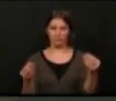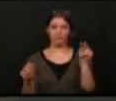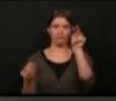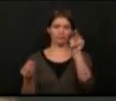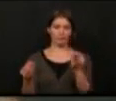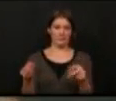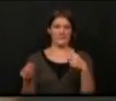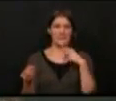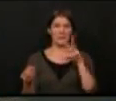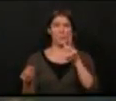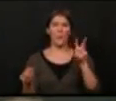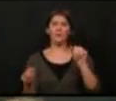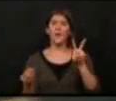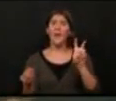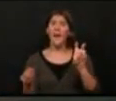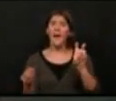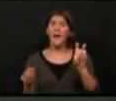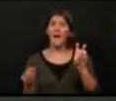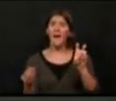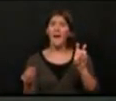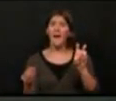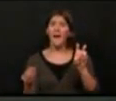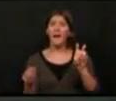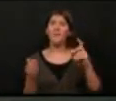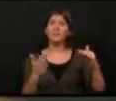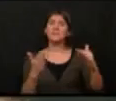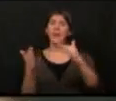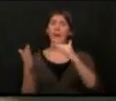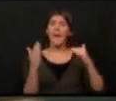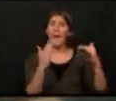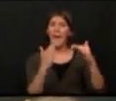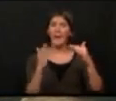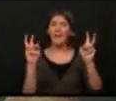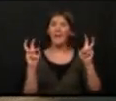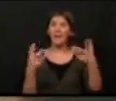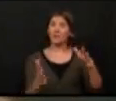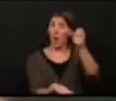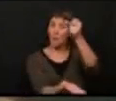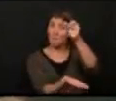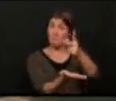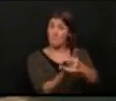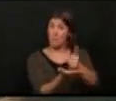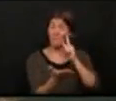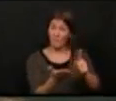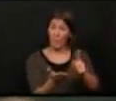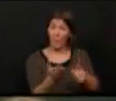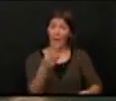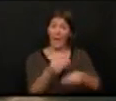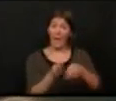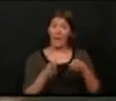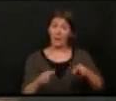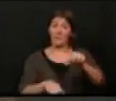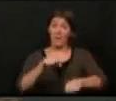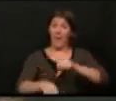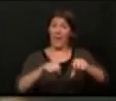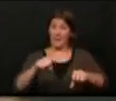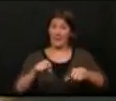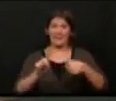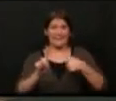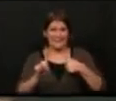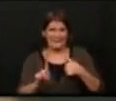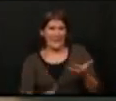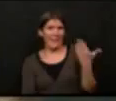to the Western Avenue scoping study having been quote-unquote approved. I was at the Traffic Safety Committee meeting last